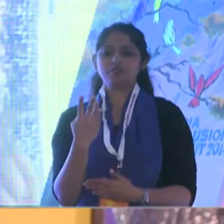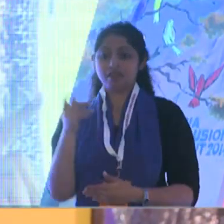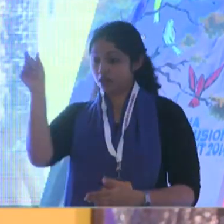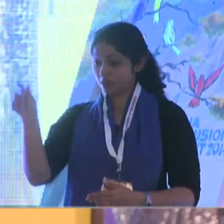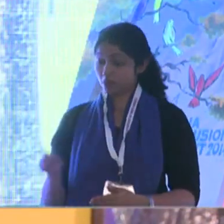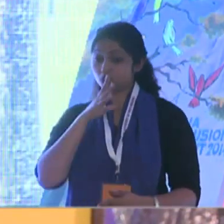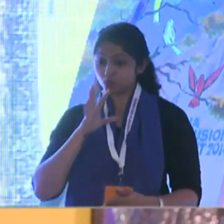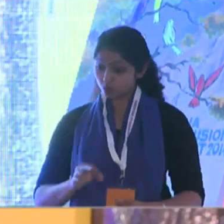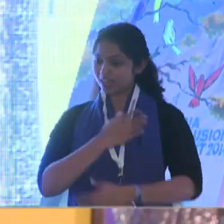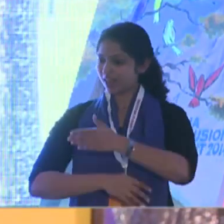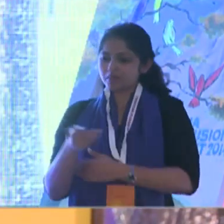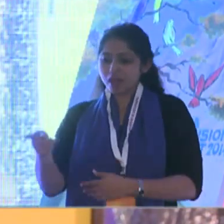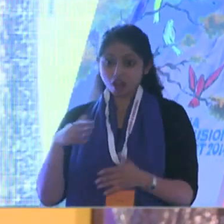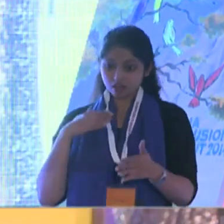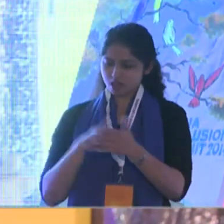Those